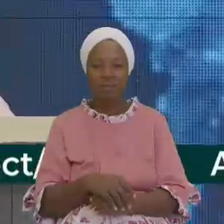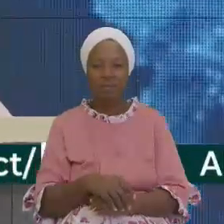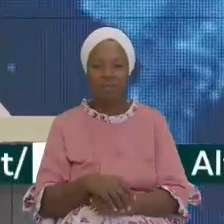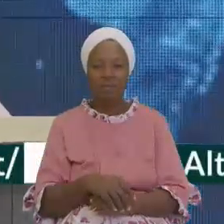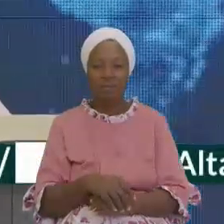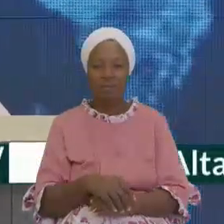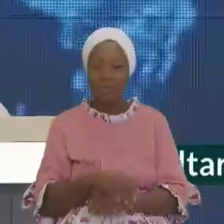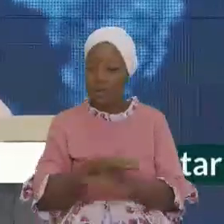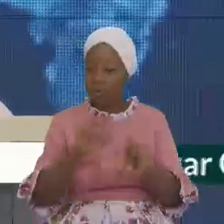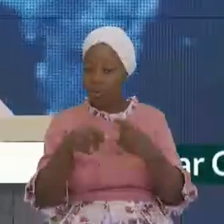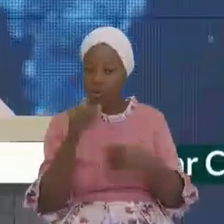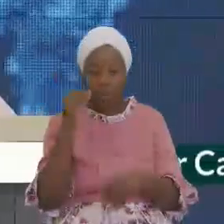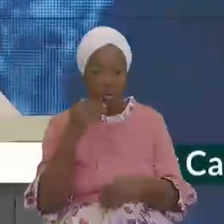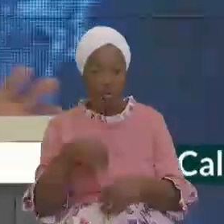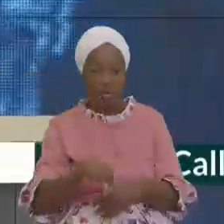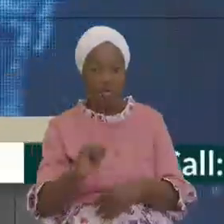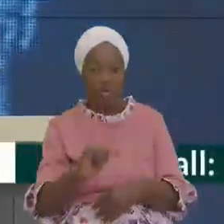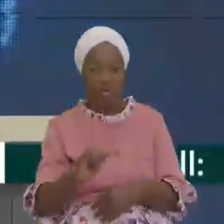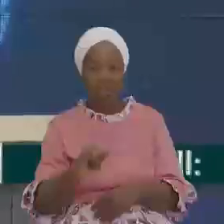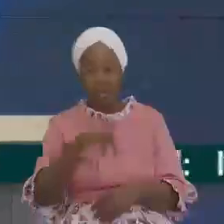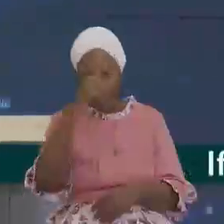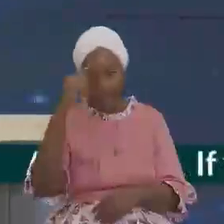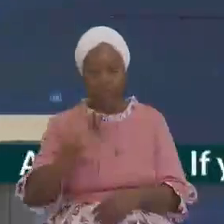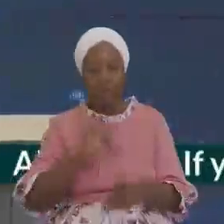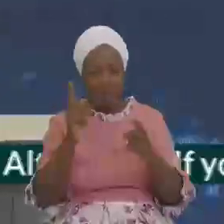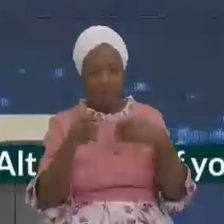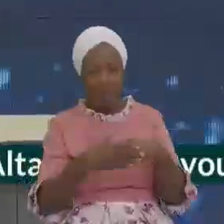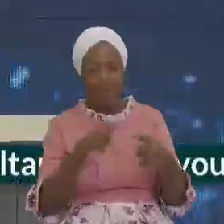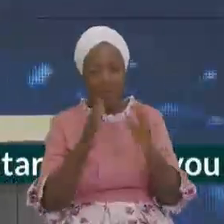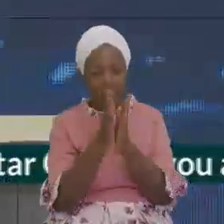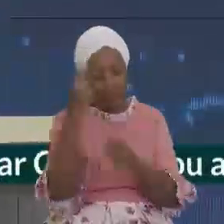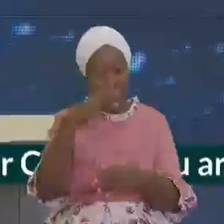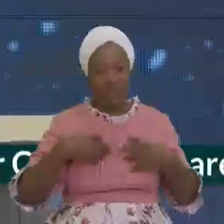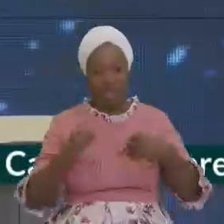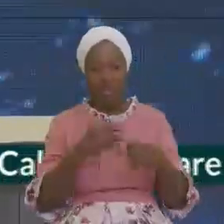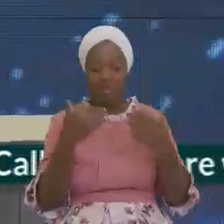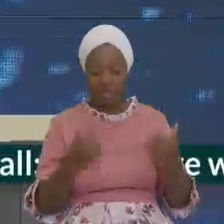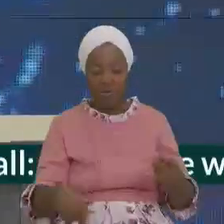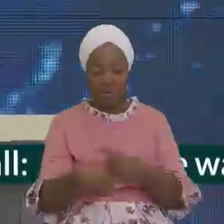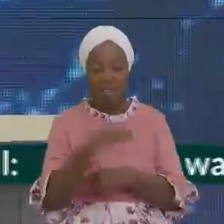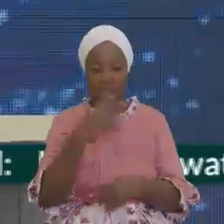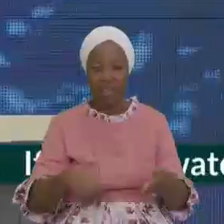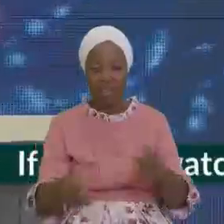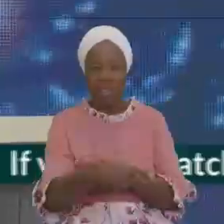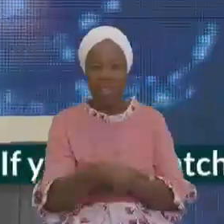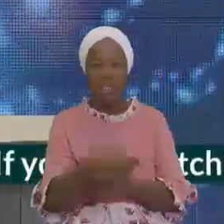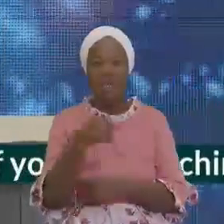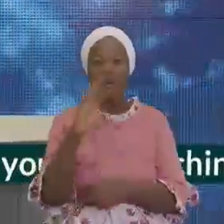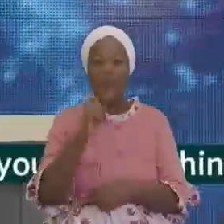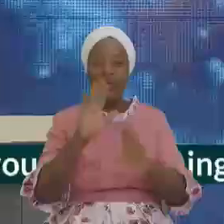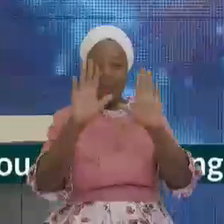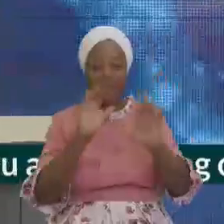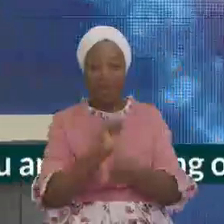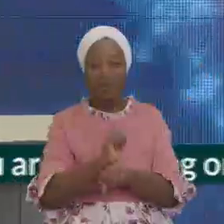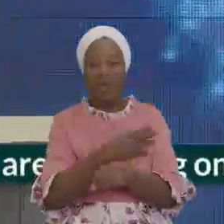Don't go home yet. I'll come back to pray for your healing. Today is the date of your miracle and